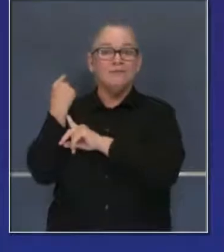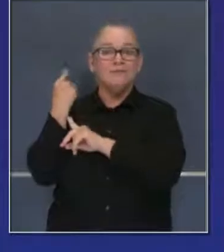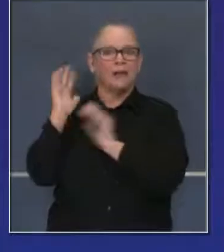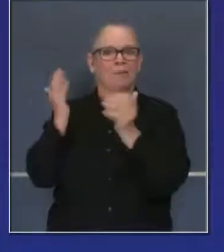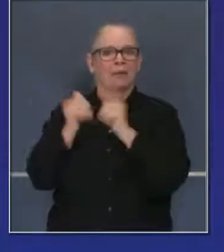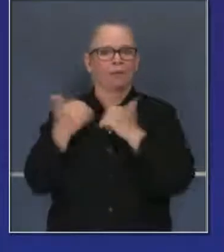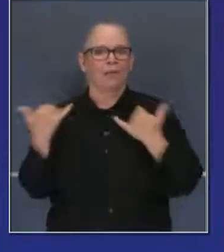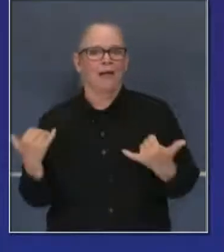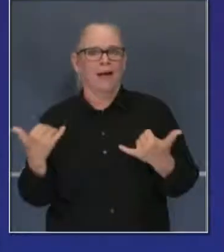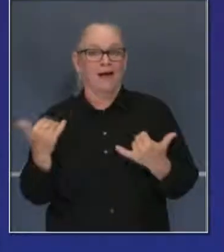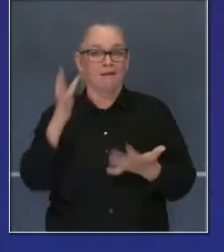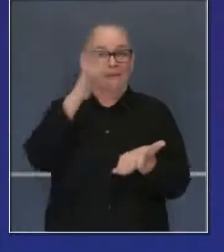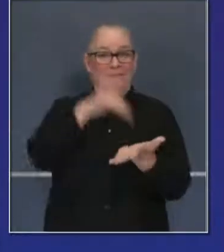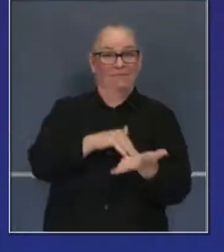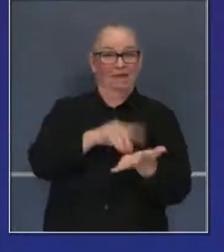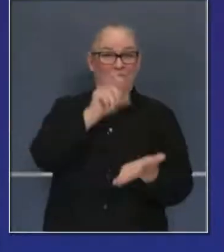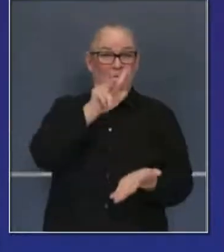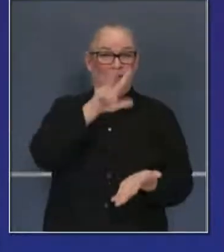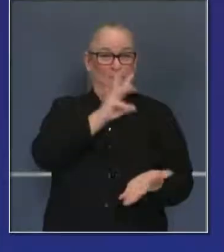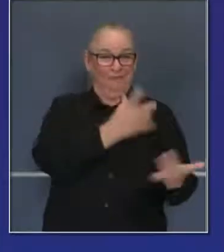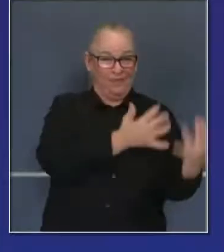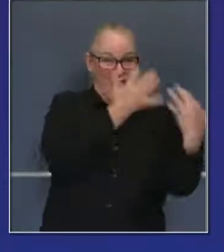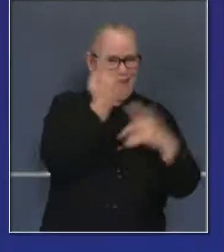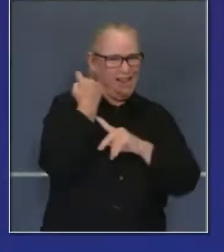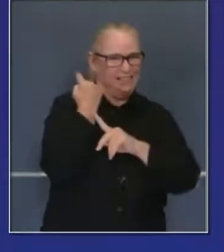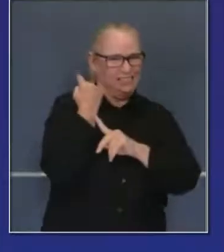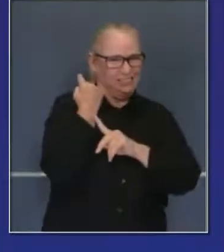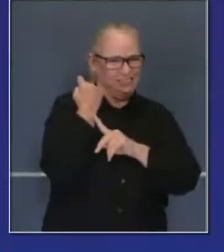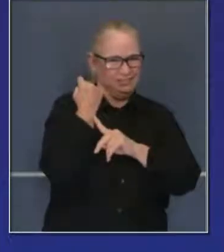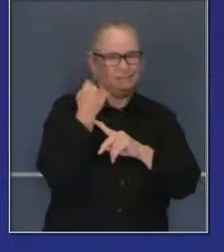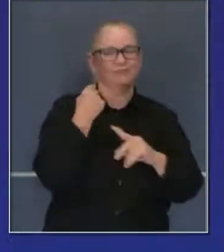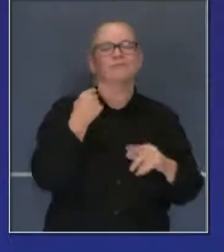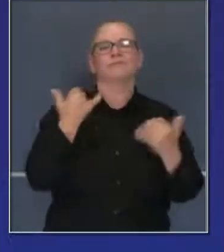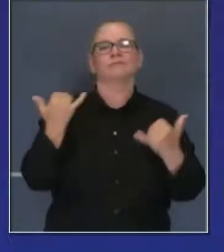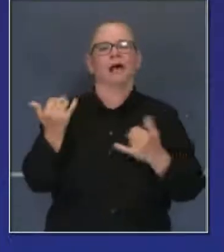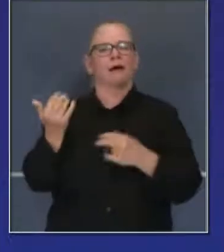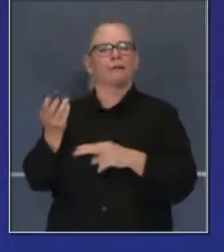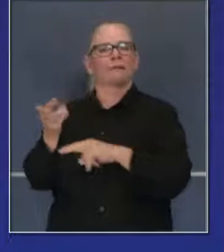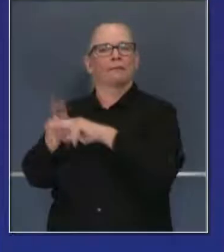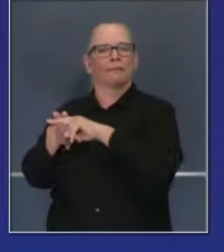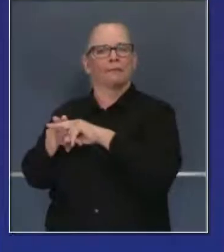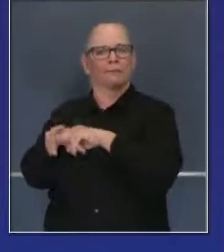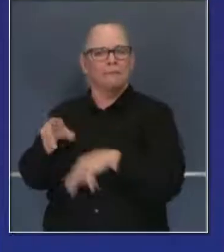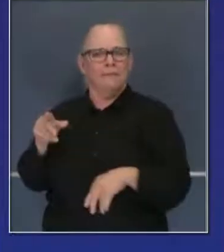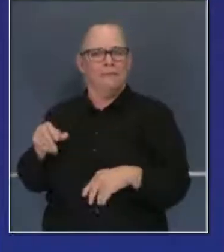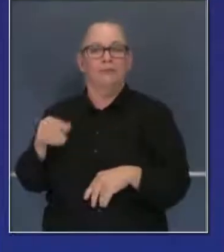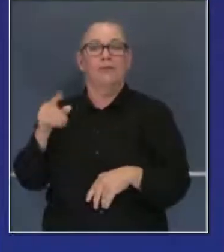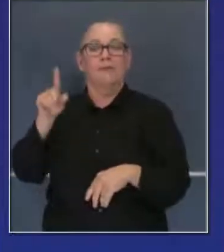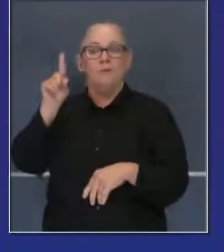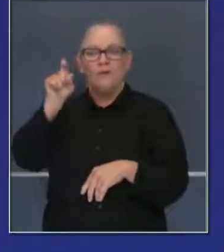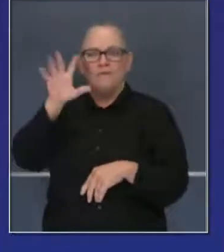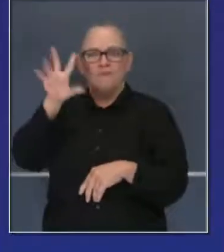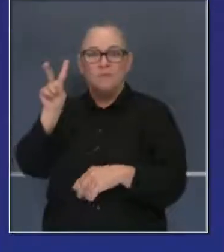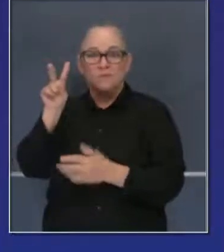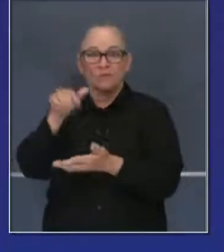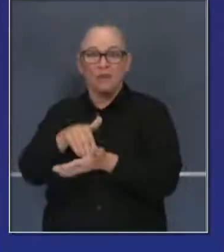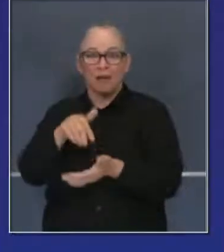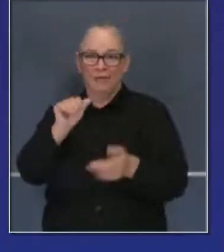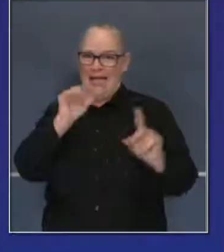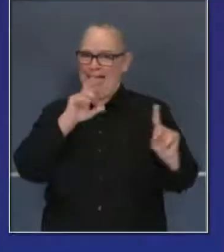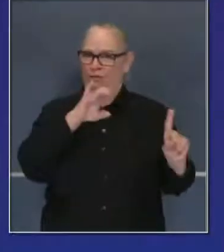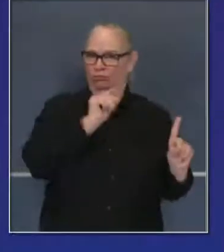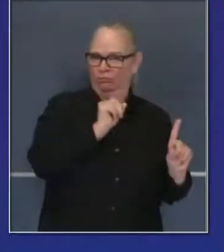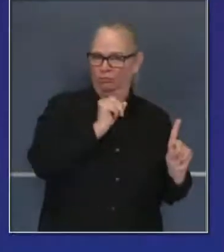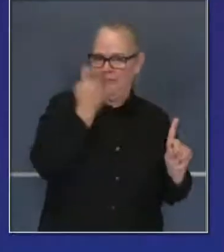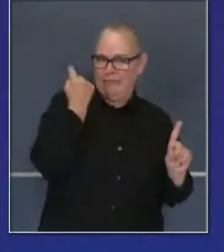had 5,136 fires, only burning 152,000 acres. Again, this year,